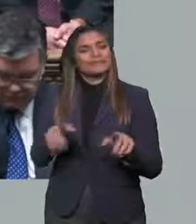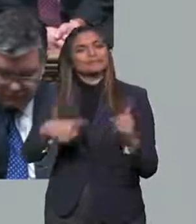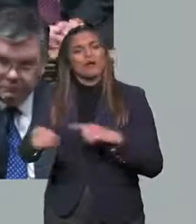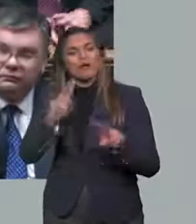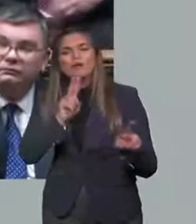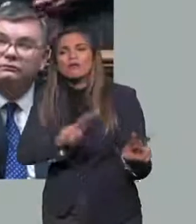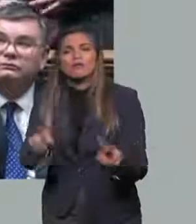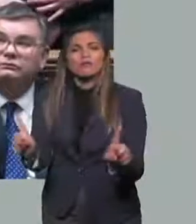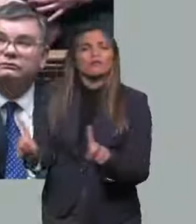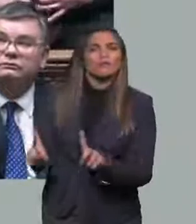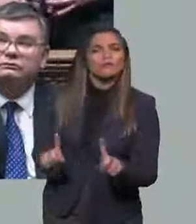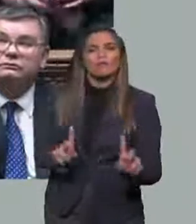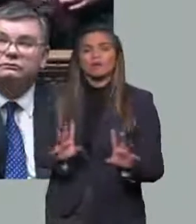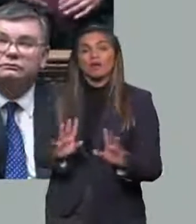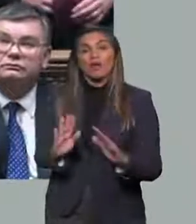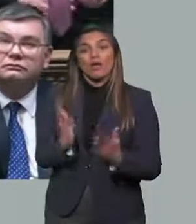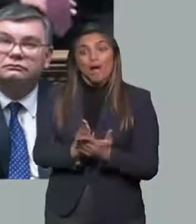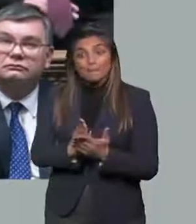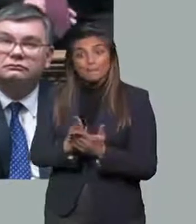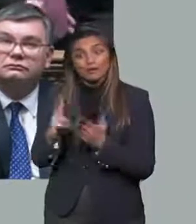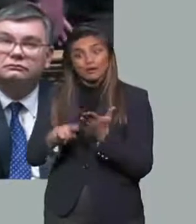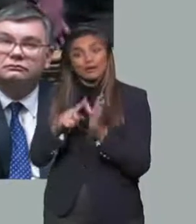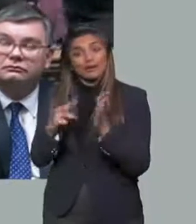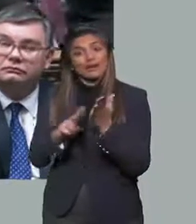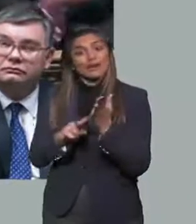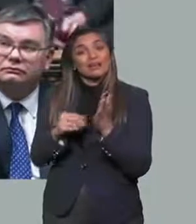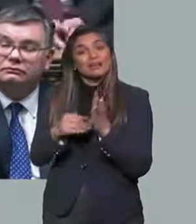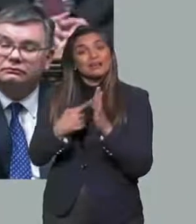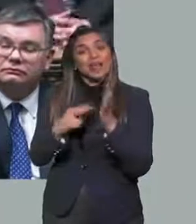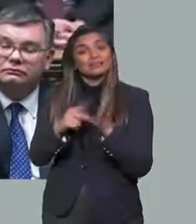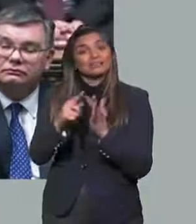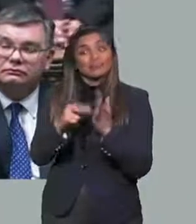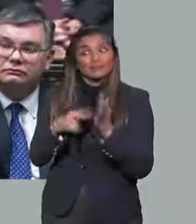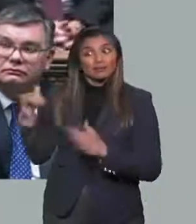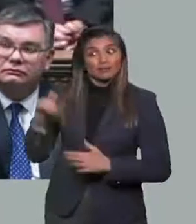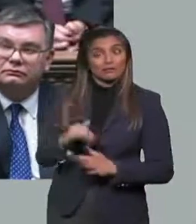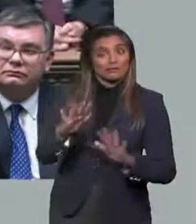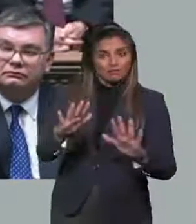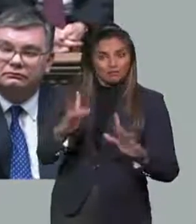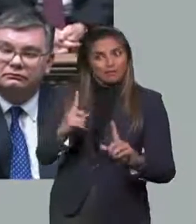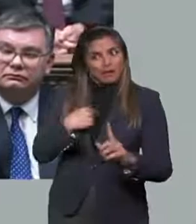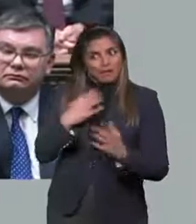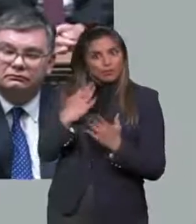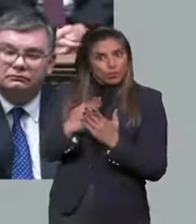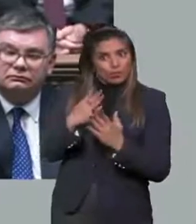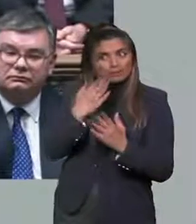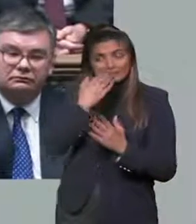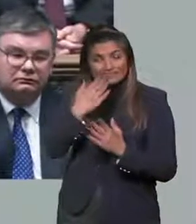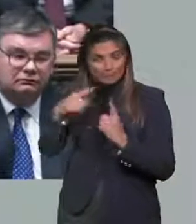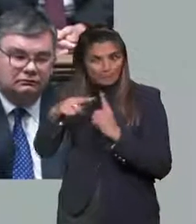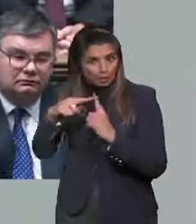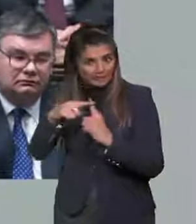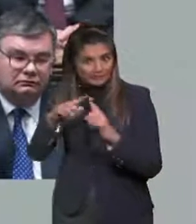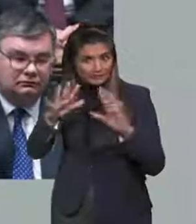it feels like positive signs, and of course no one wants more than me, but I'm sure all members of the House, to